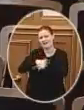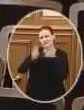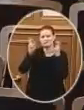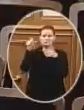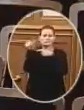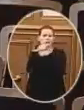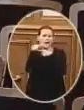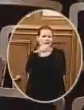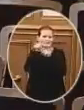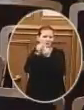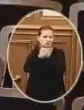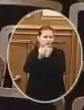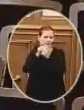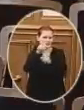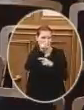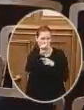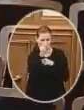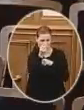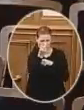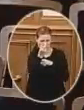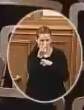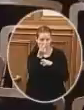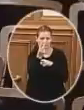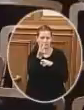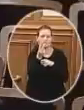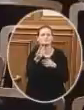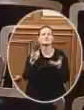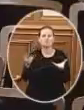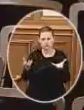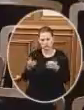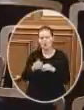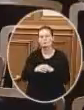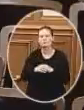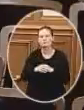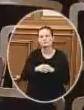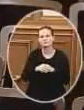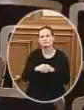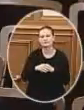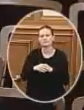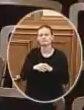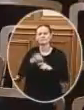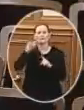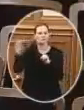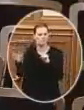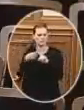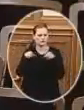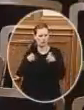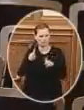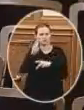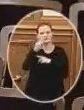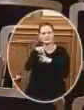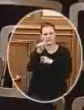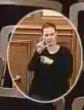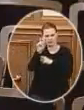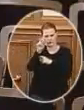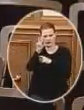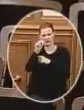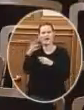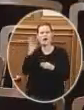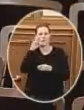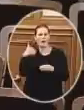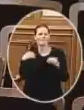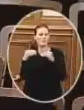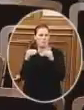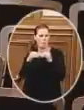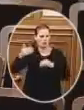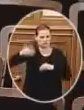the races. So September 30th would be the next, but not the last, of a media opportunity to continue to evolve the people